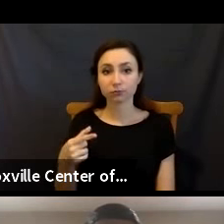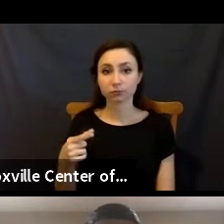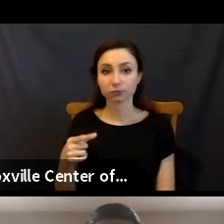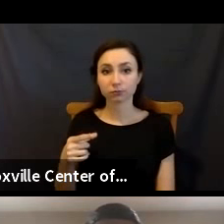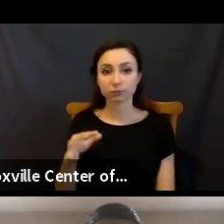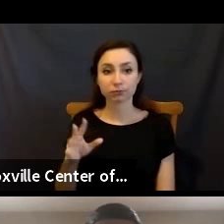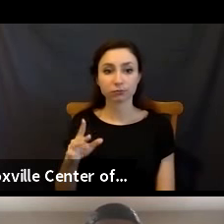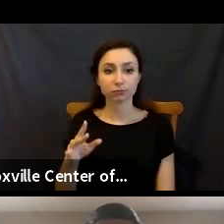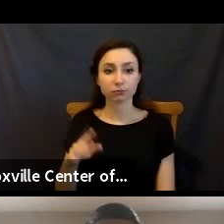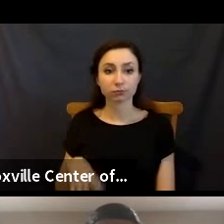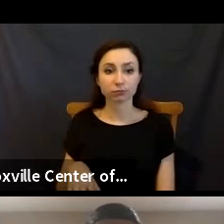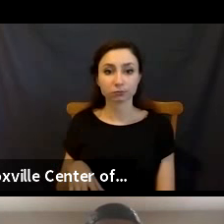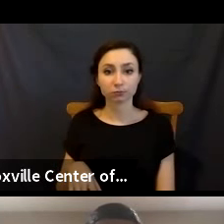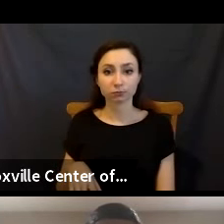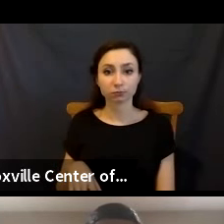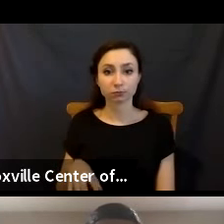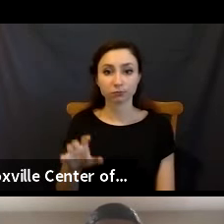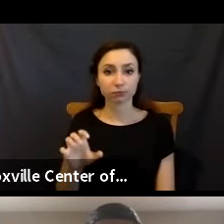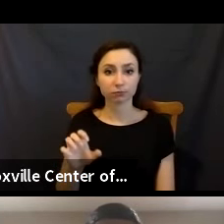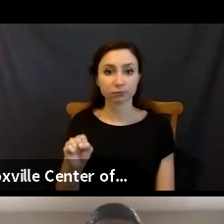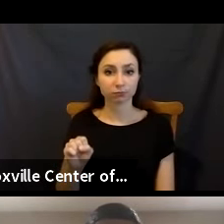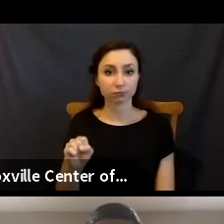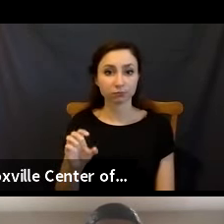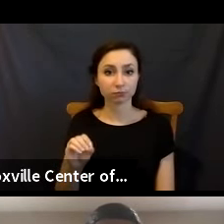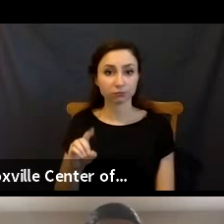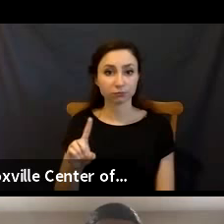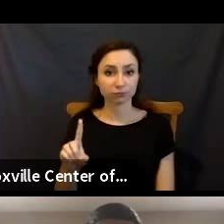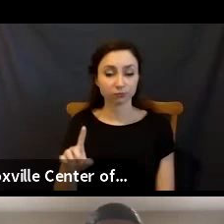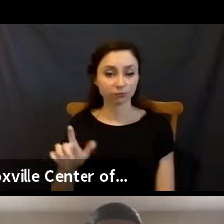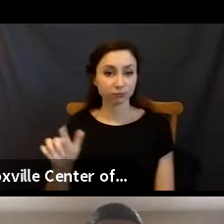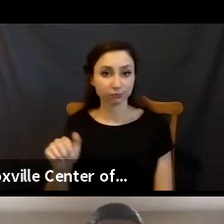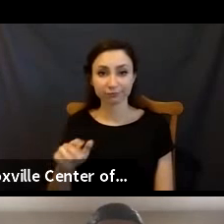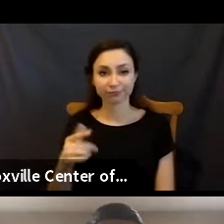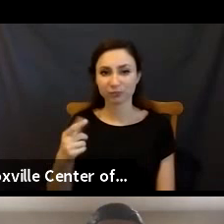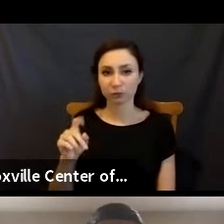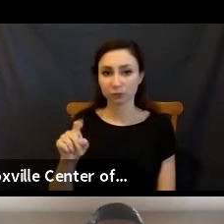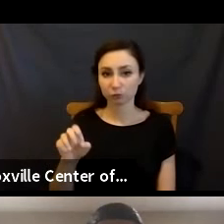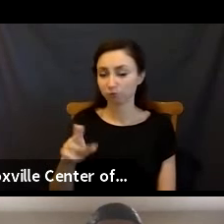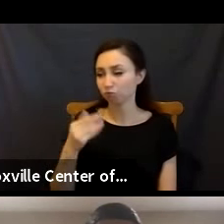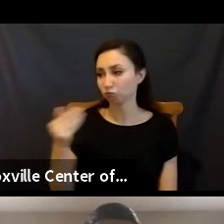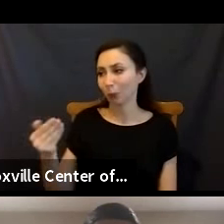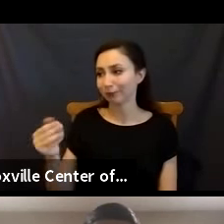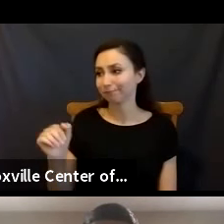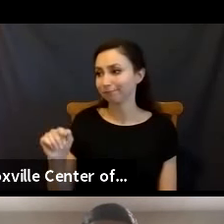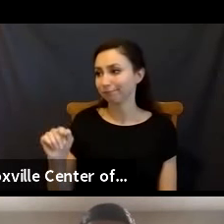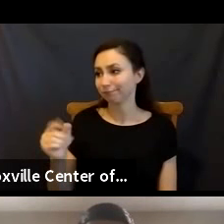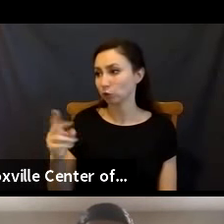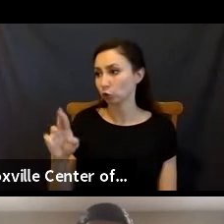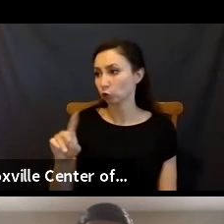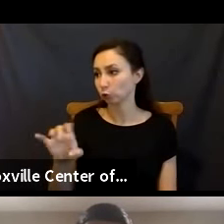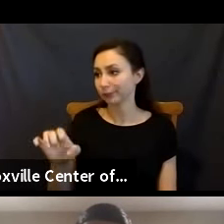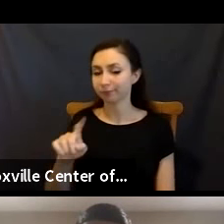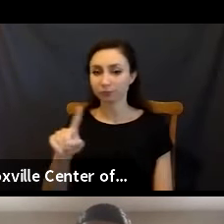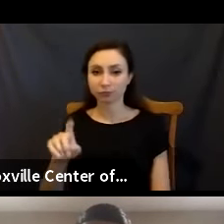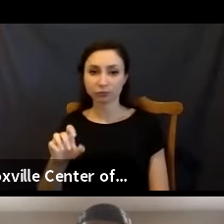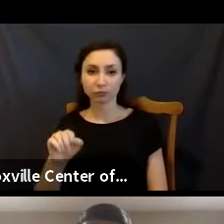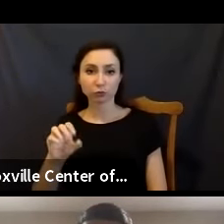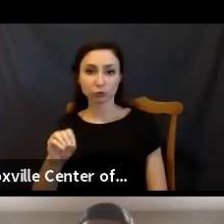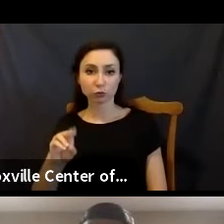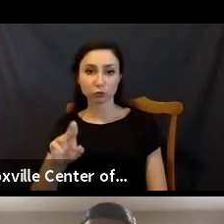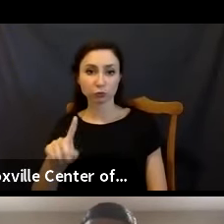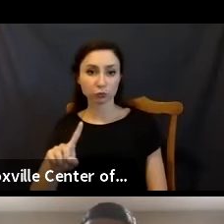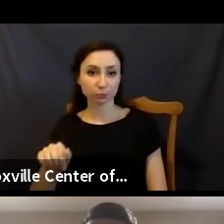So while I think that may, Dr. Gocher's going, but just Go ahead, Dr. Sousa. just briefly, while I think it would